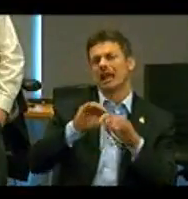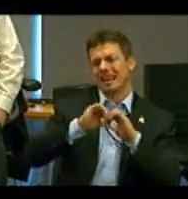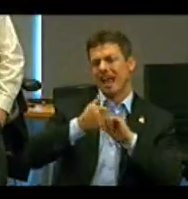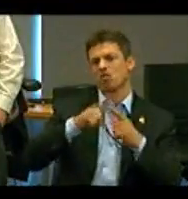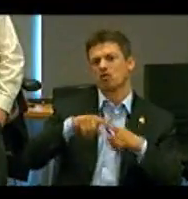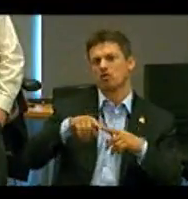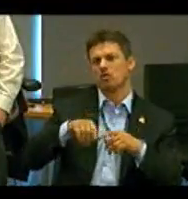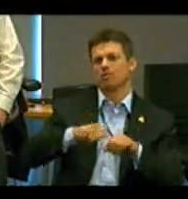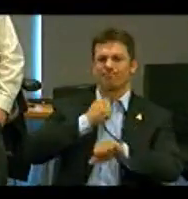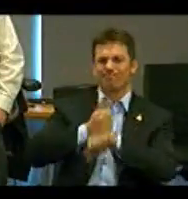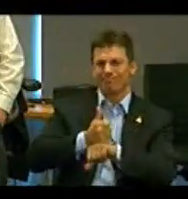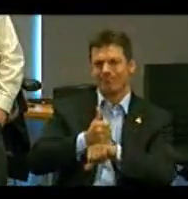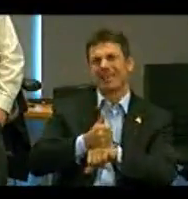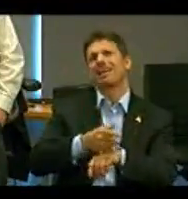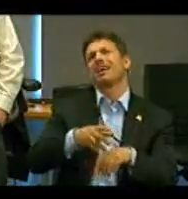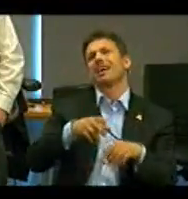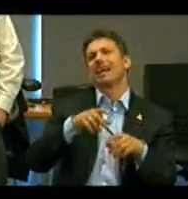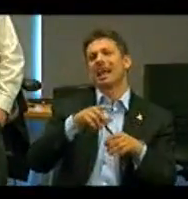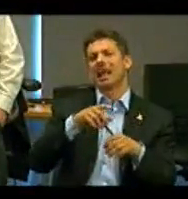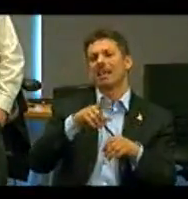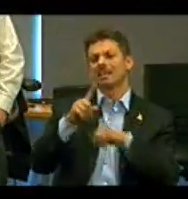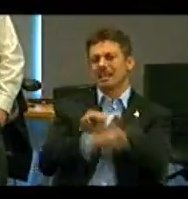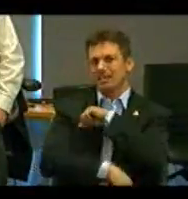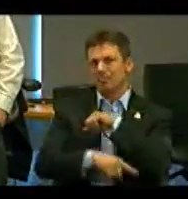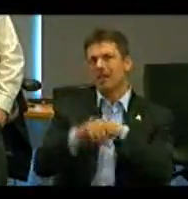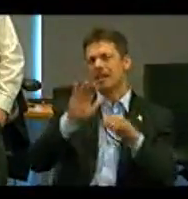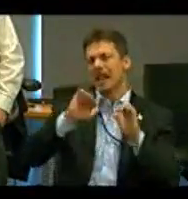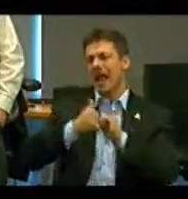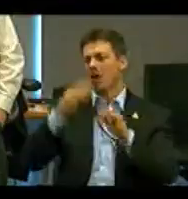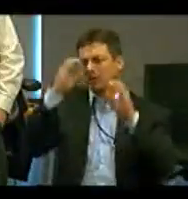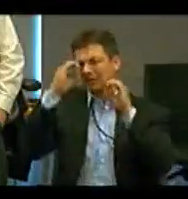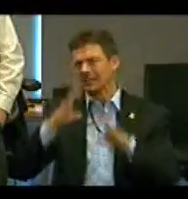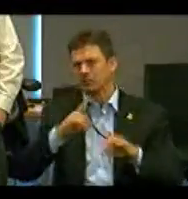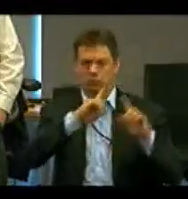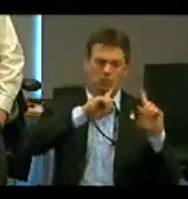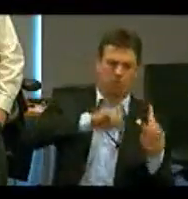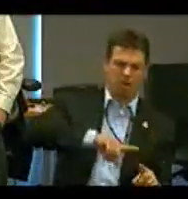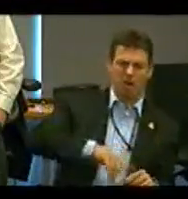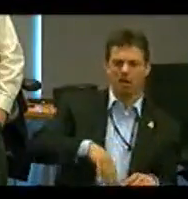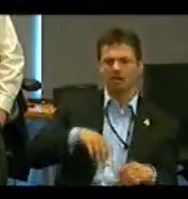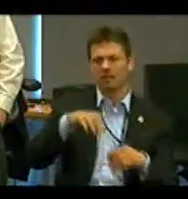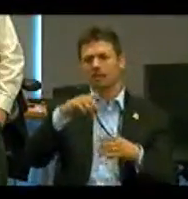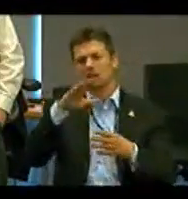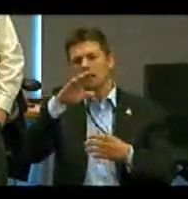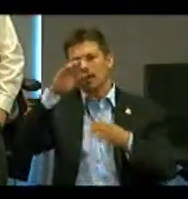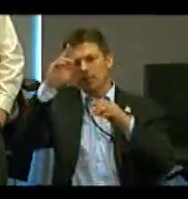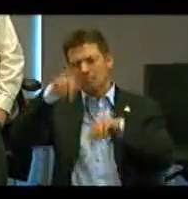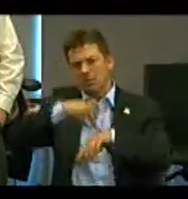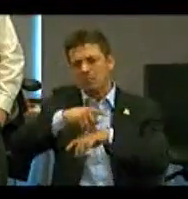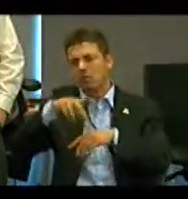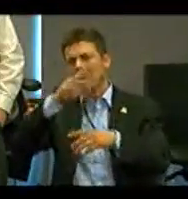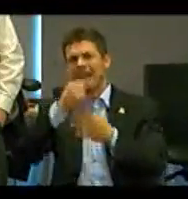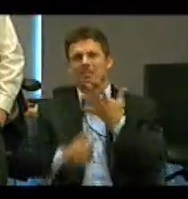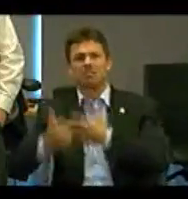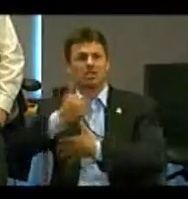institute discipline and how teachers respond and principals and administrators and the school cops?